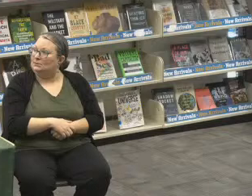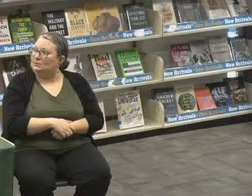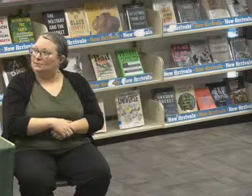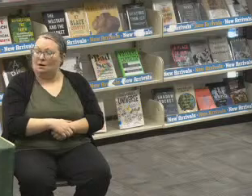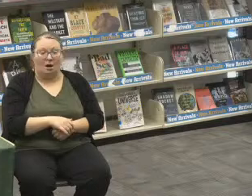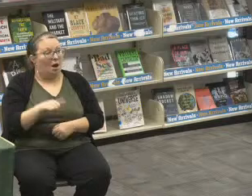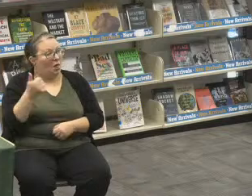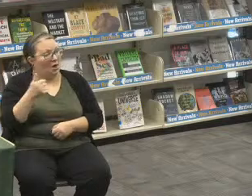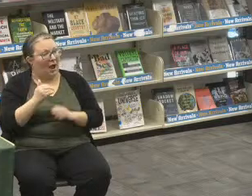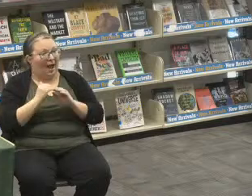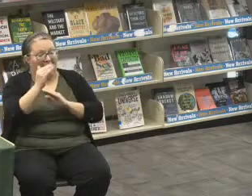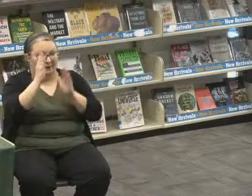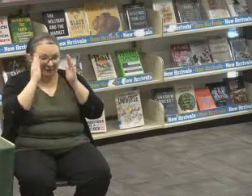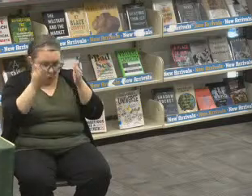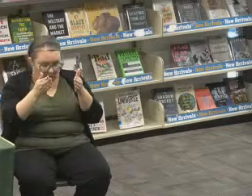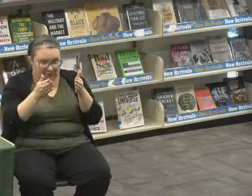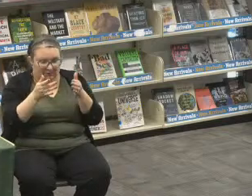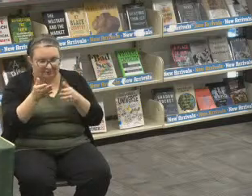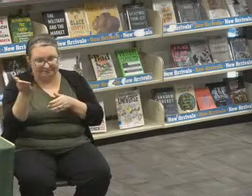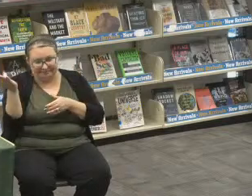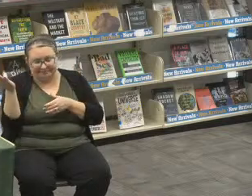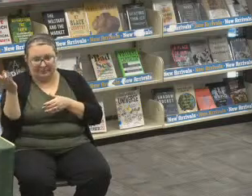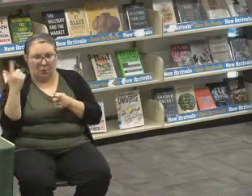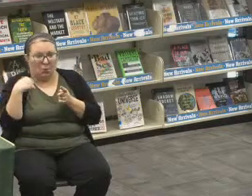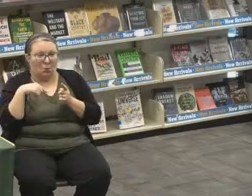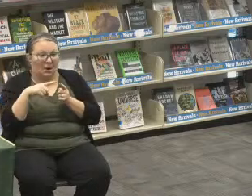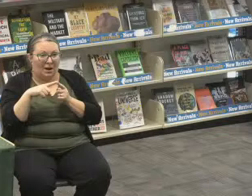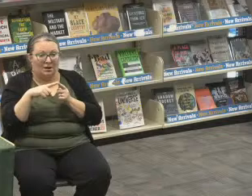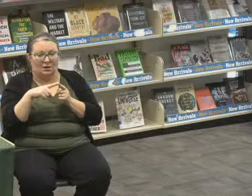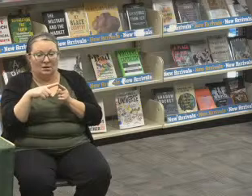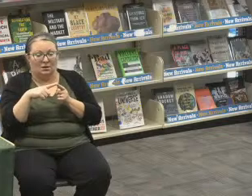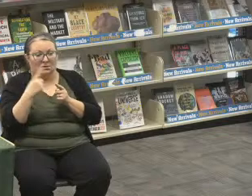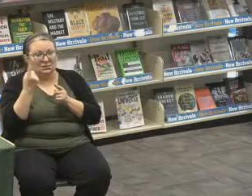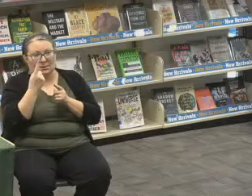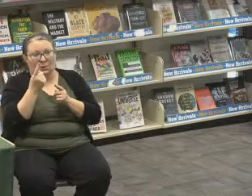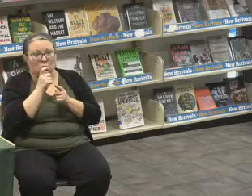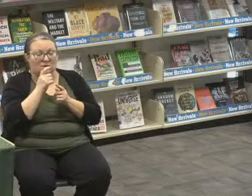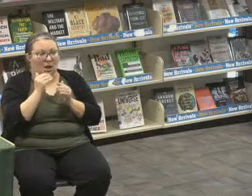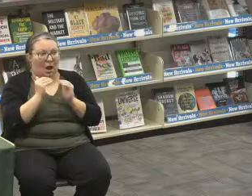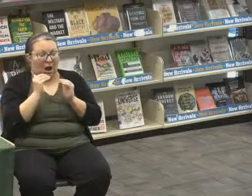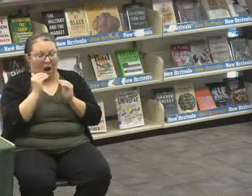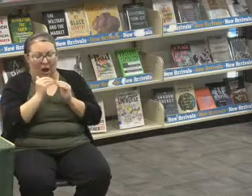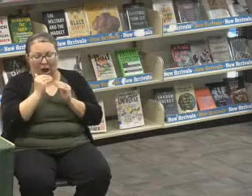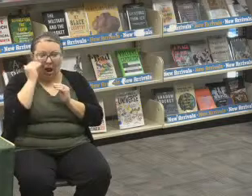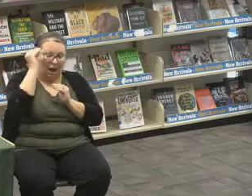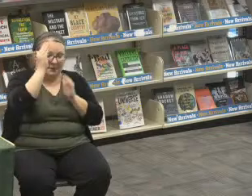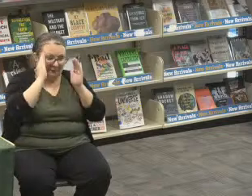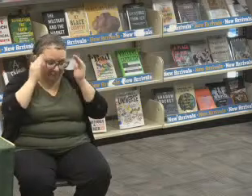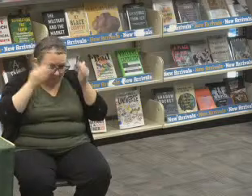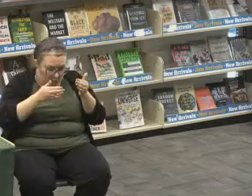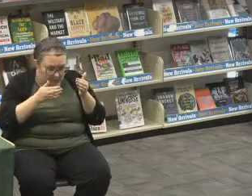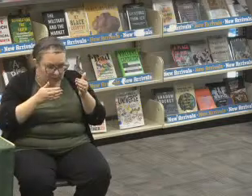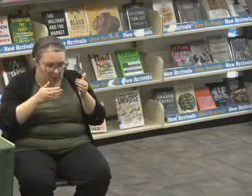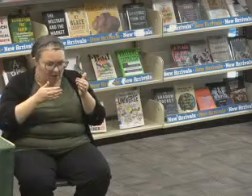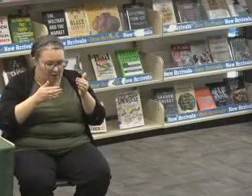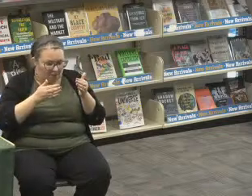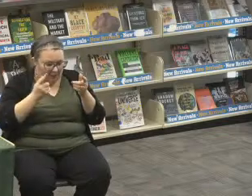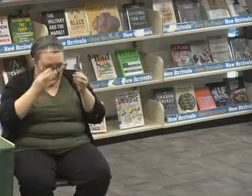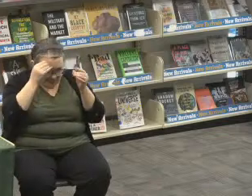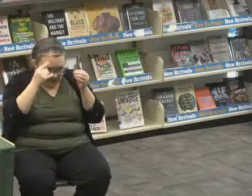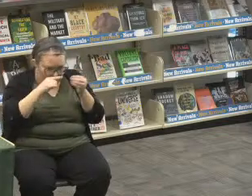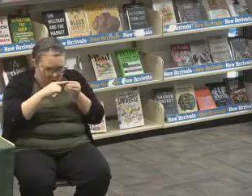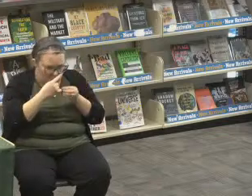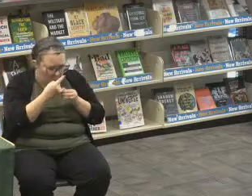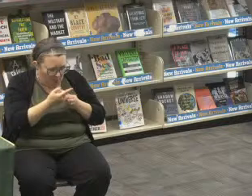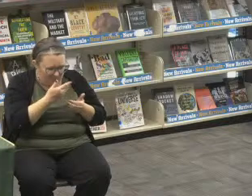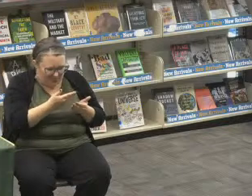An example of hyperfocus. When someone that has hyperfocus, they might very well be thinking about the